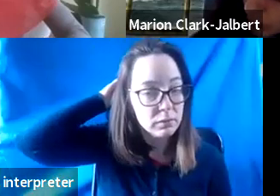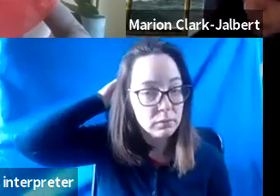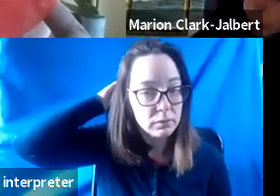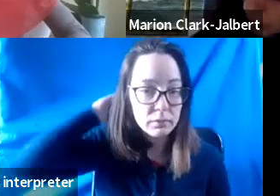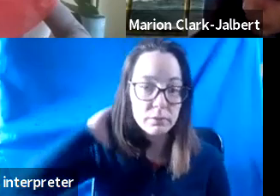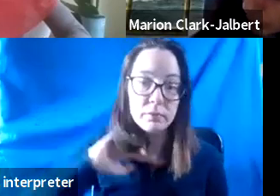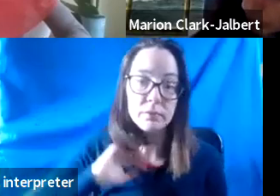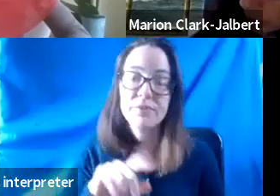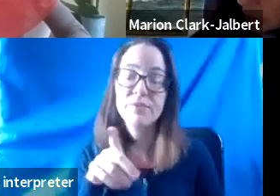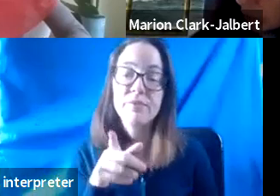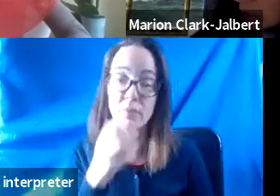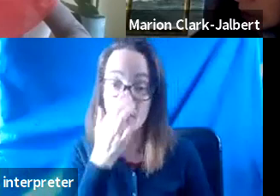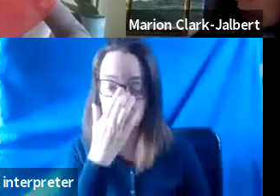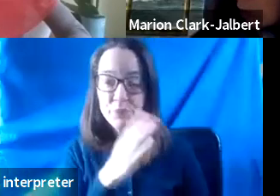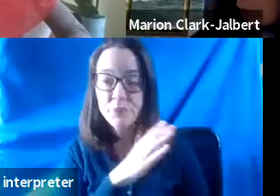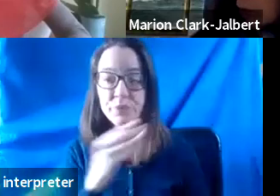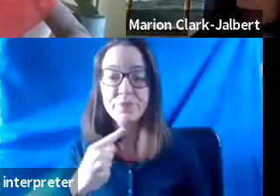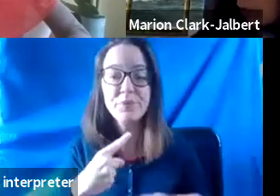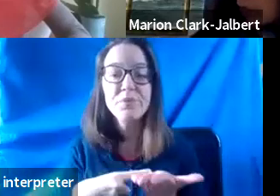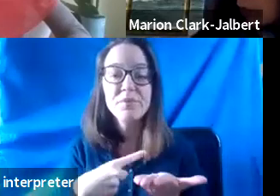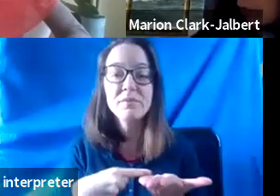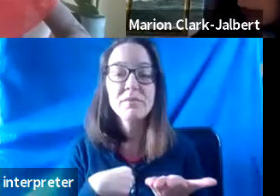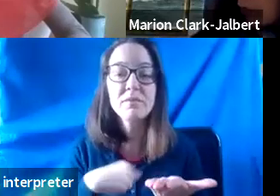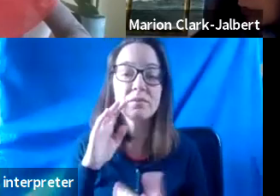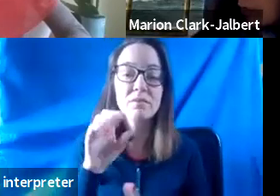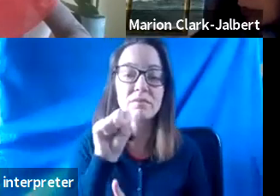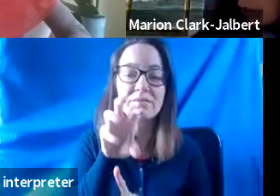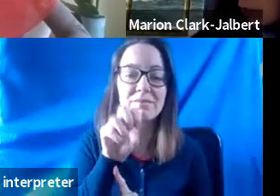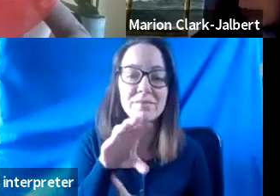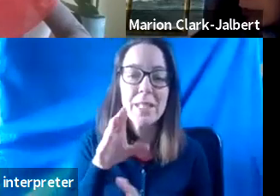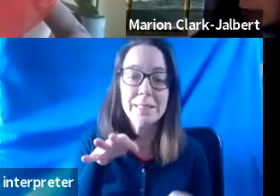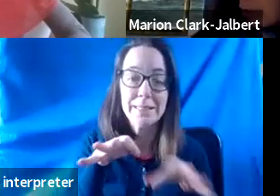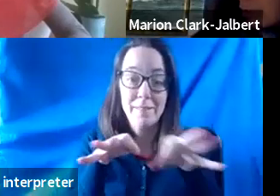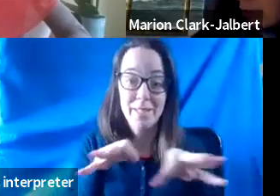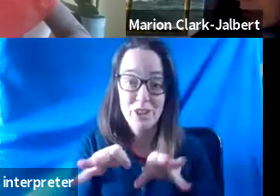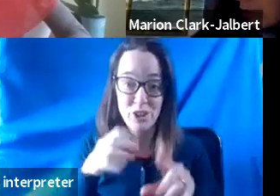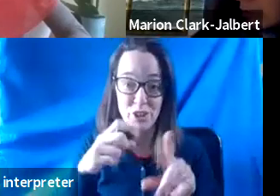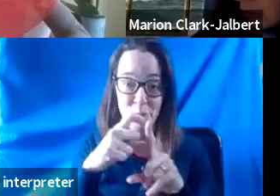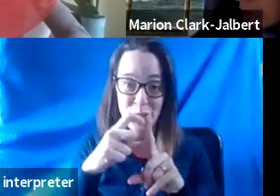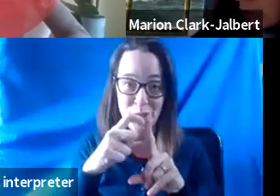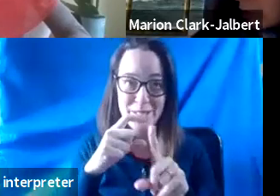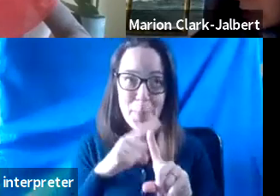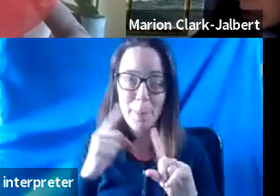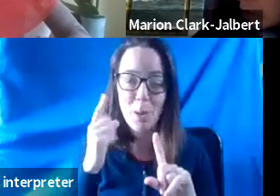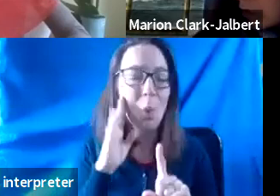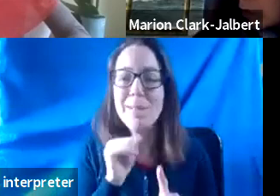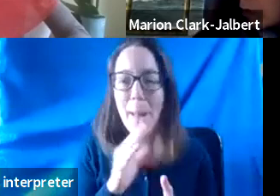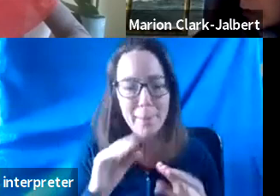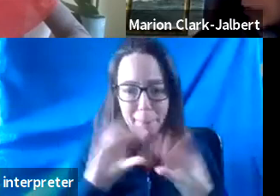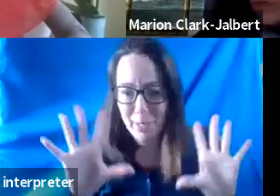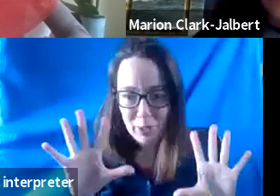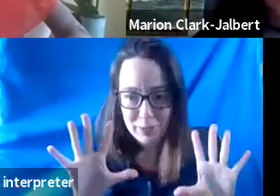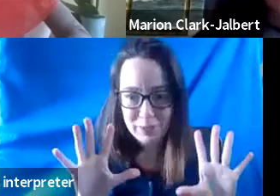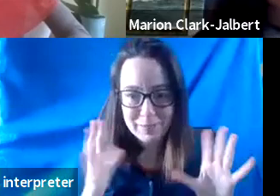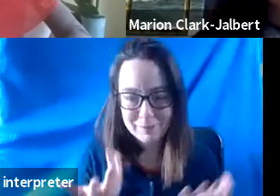And you'll see that sometimes I'm going to give you definitions and then things are going to be a blend. Not everything is going to fit into one little box perfectly. So here's what I want